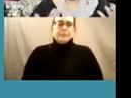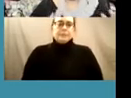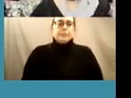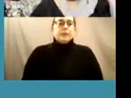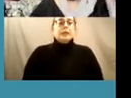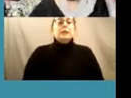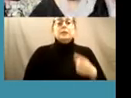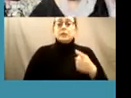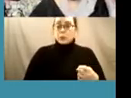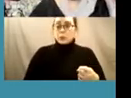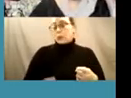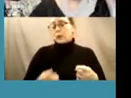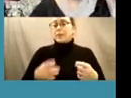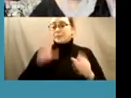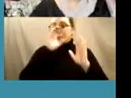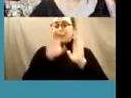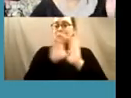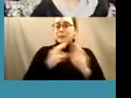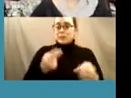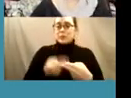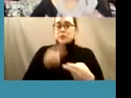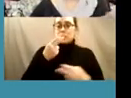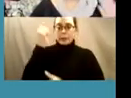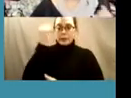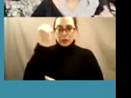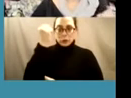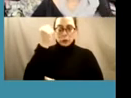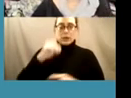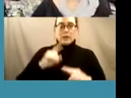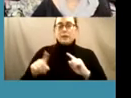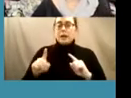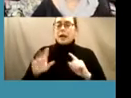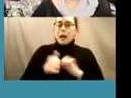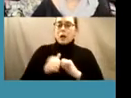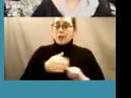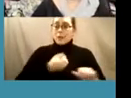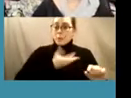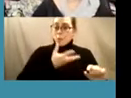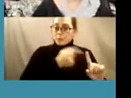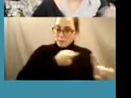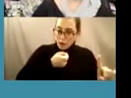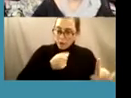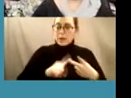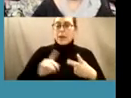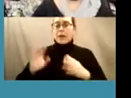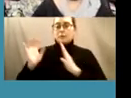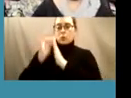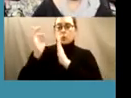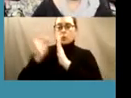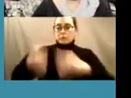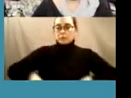And this is just a little infographic I wanted to share about the spoon theory and kind of where that poem and where the quilts are born